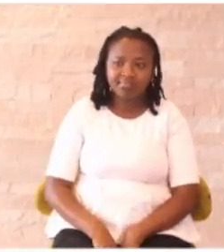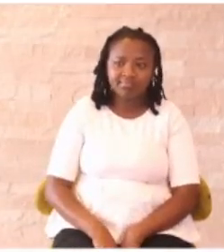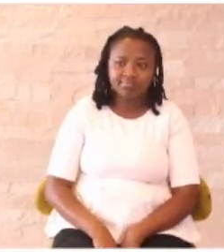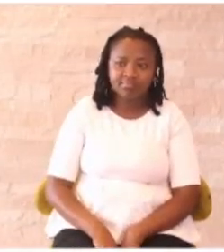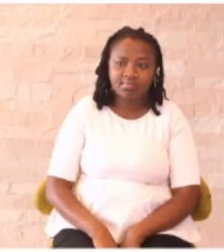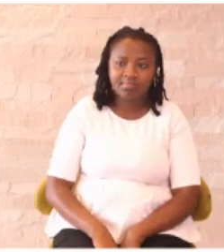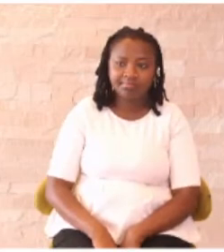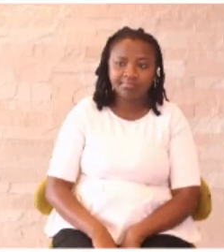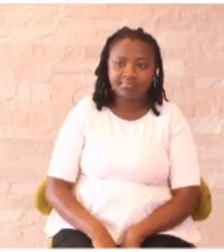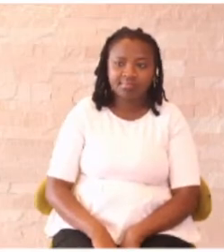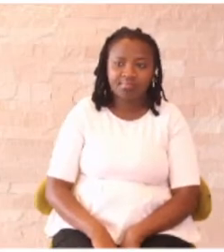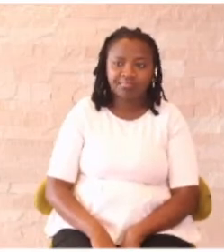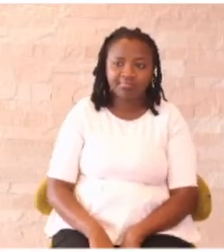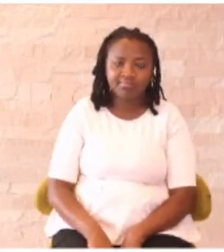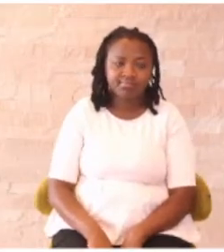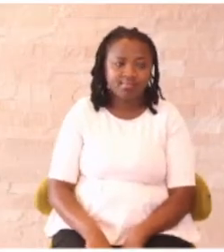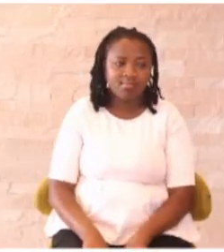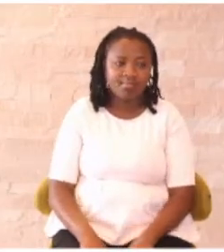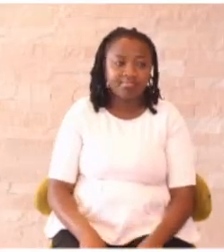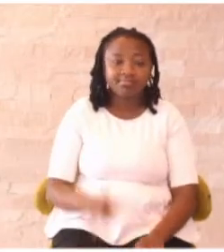questions.